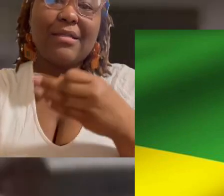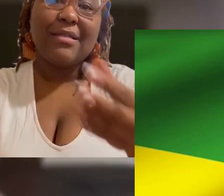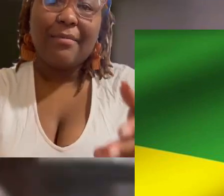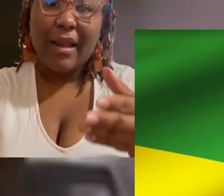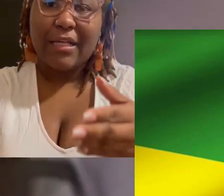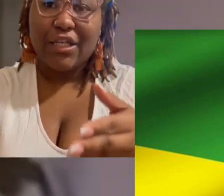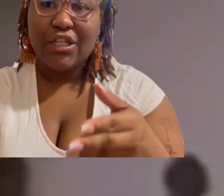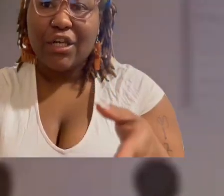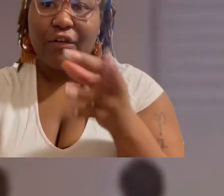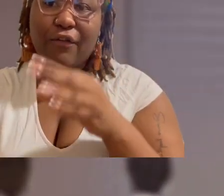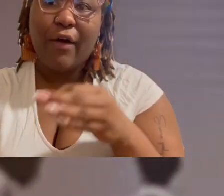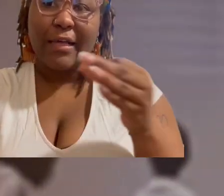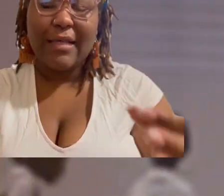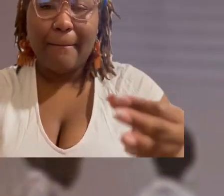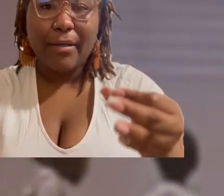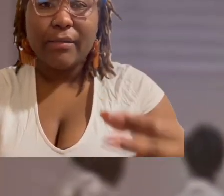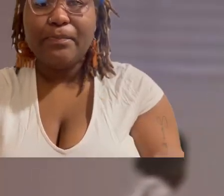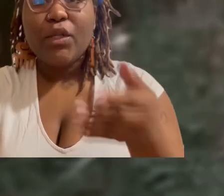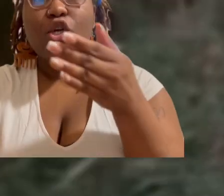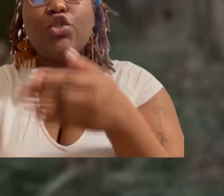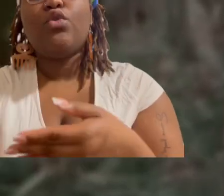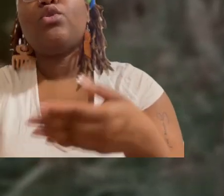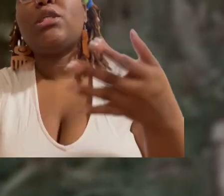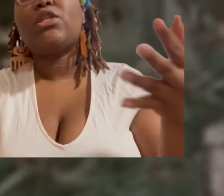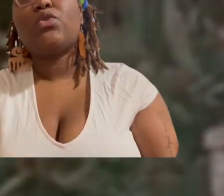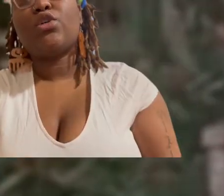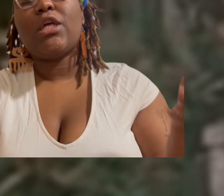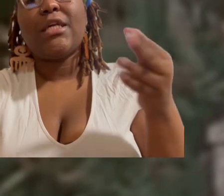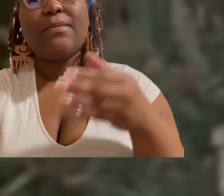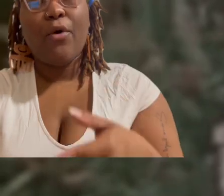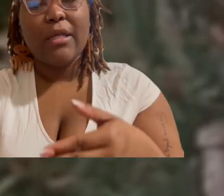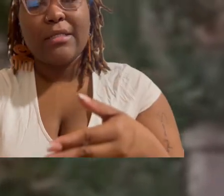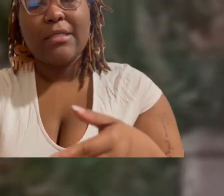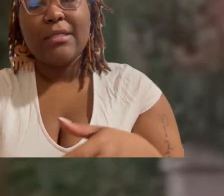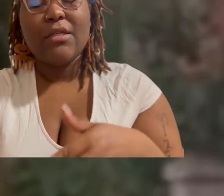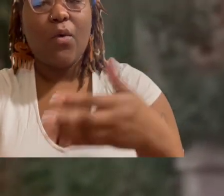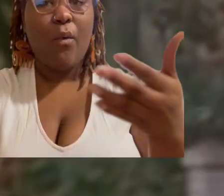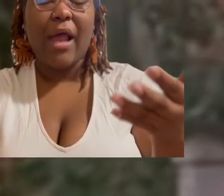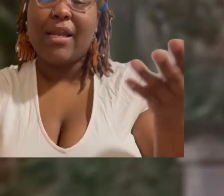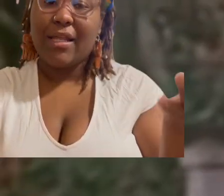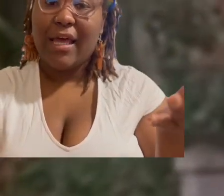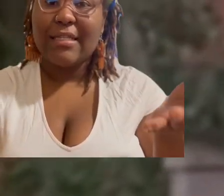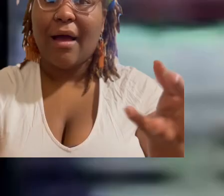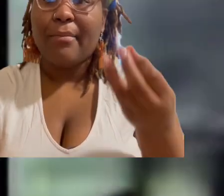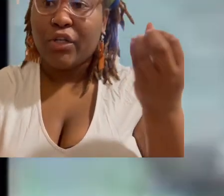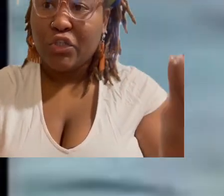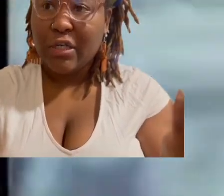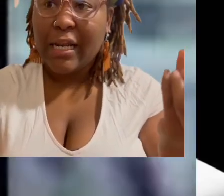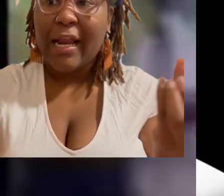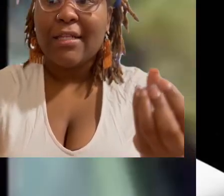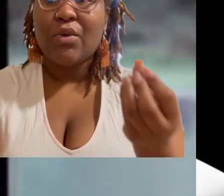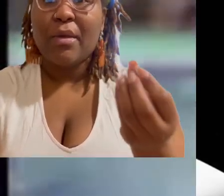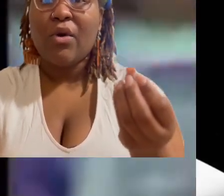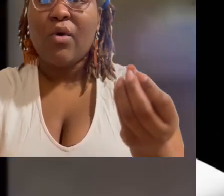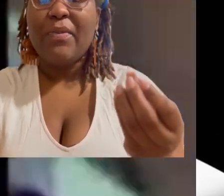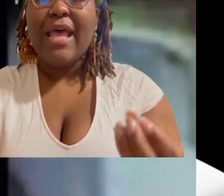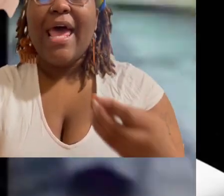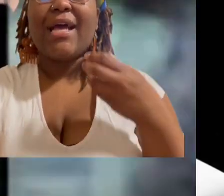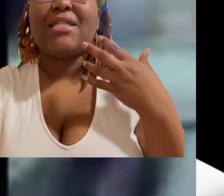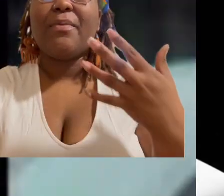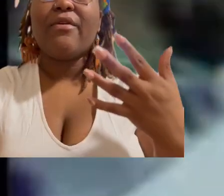economic destabilization, for example, due to the socialist policies, while another example, Trinidad and